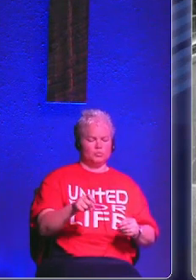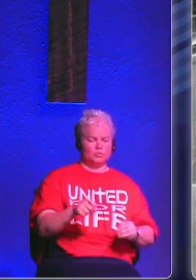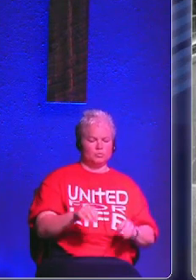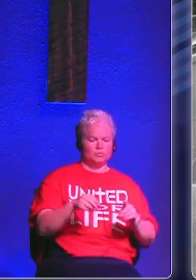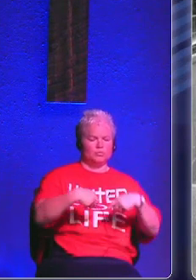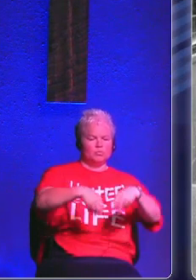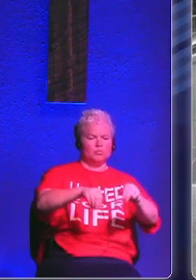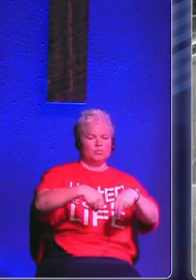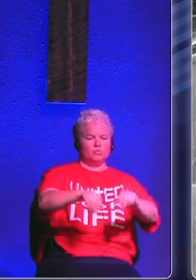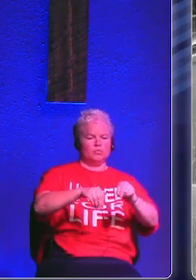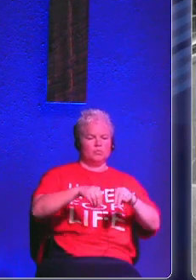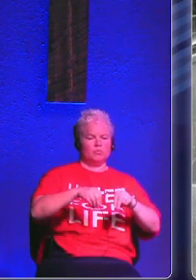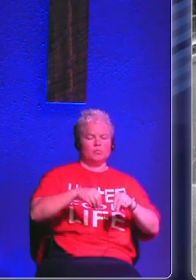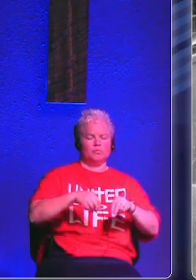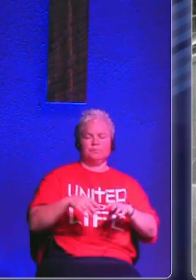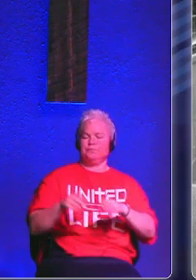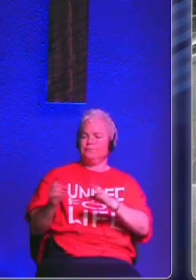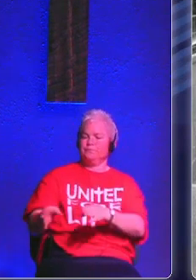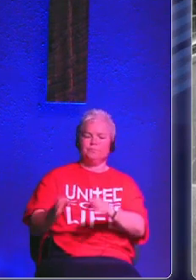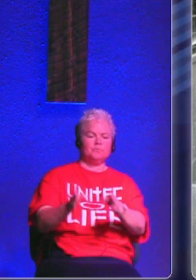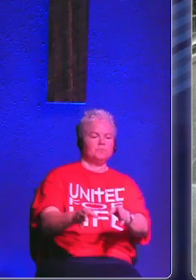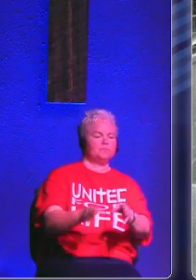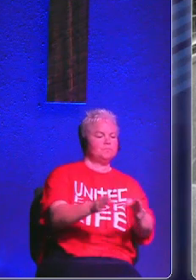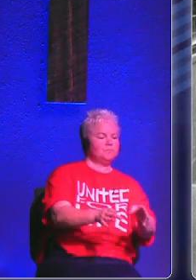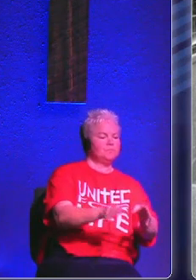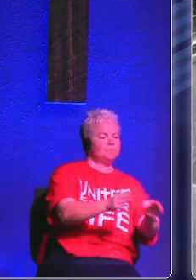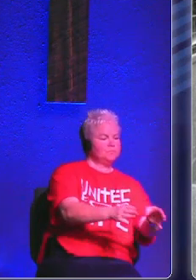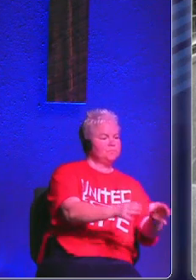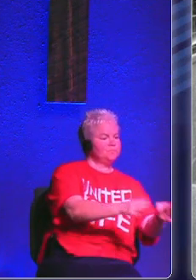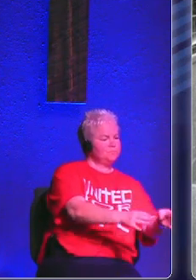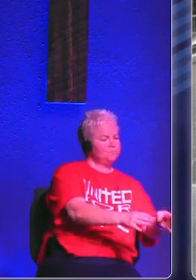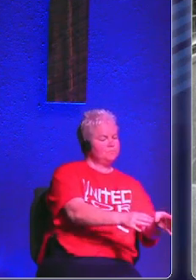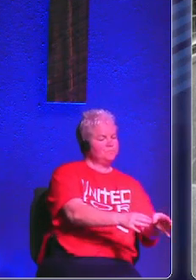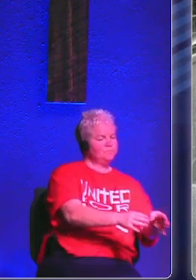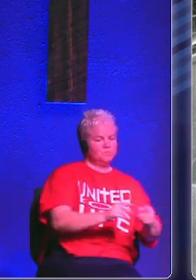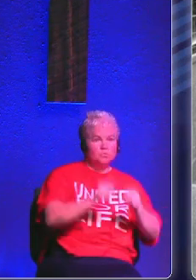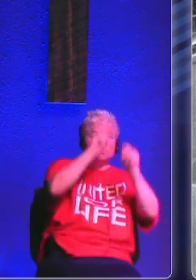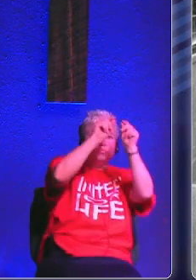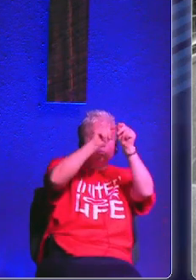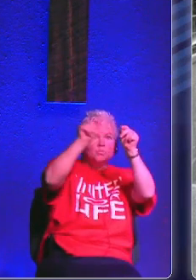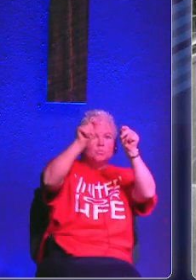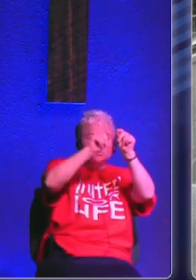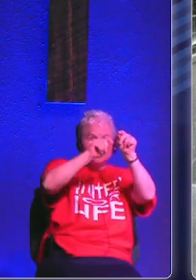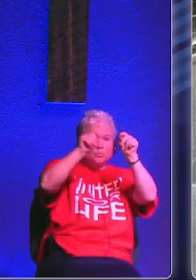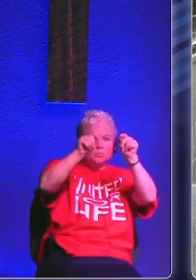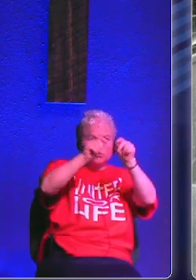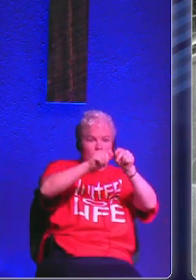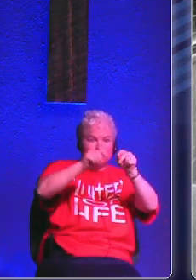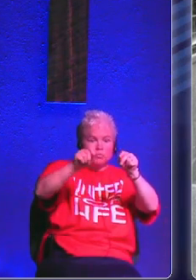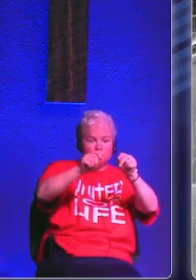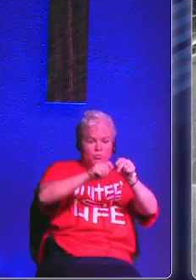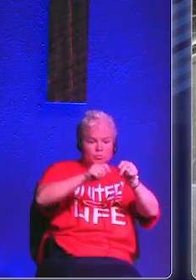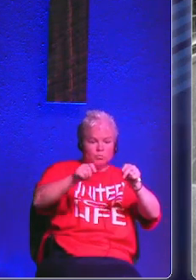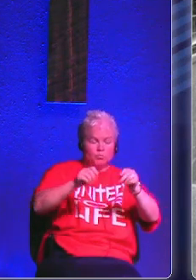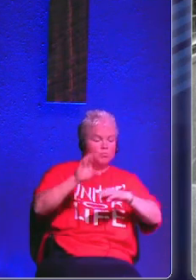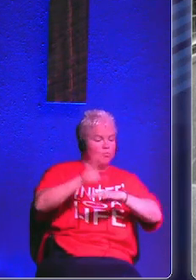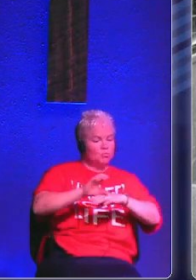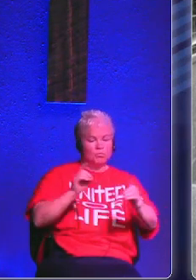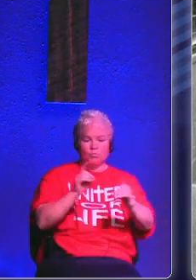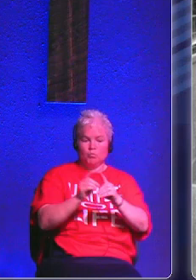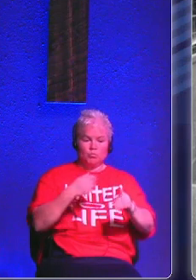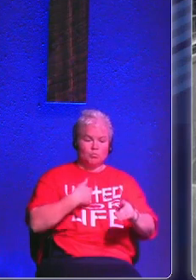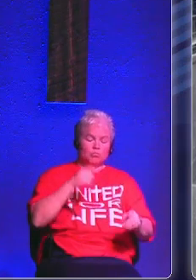till I find a church that I can check all my requirements off of. The church needs to meet my